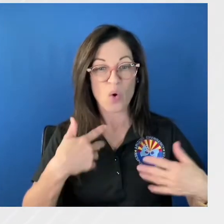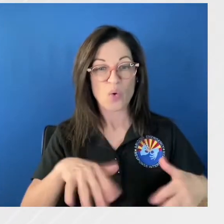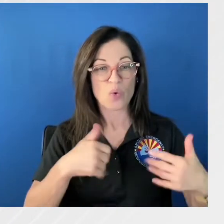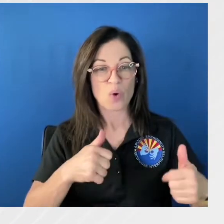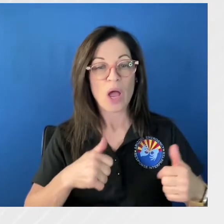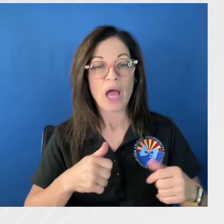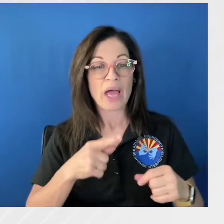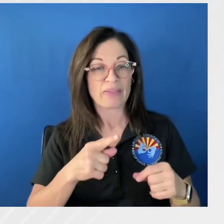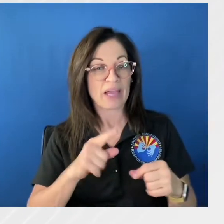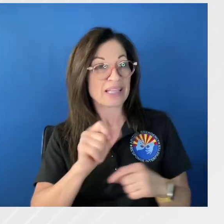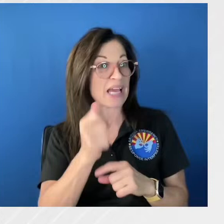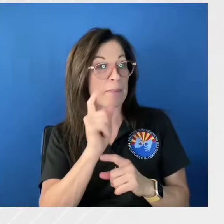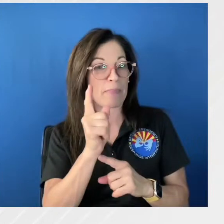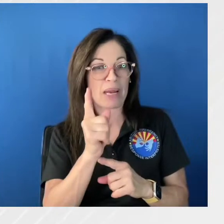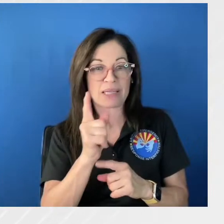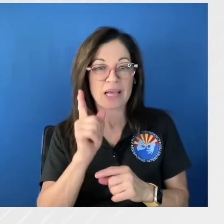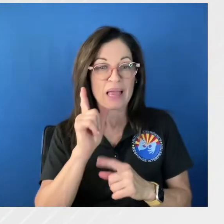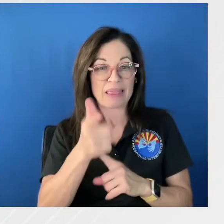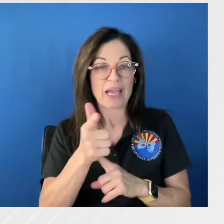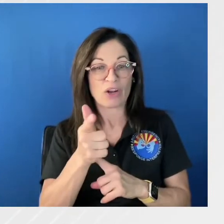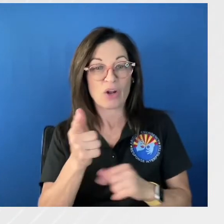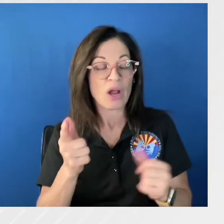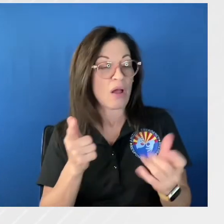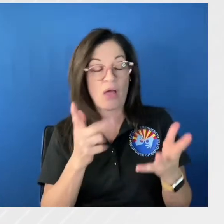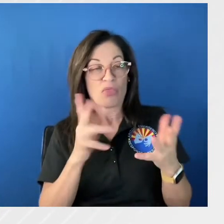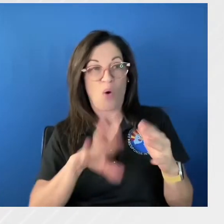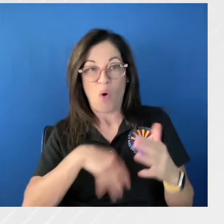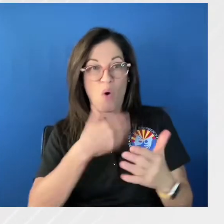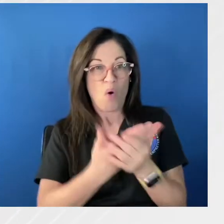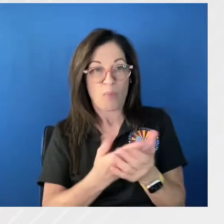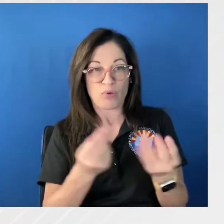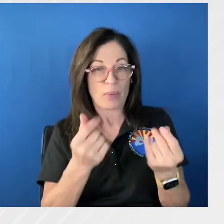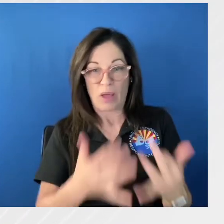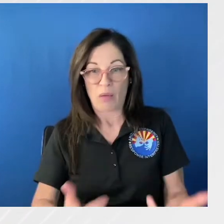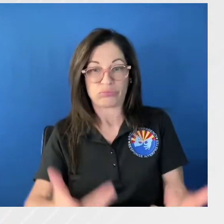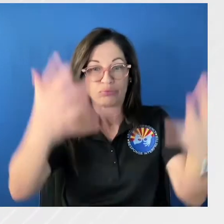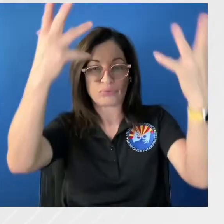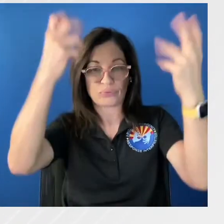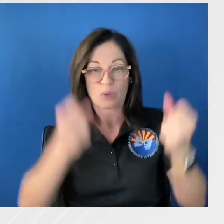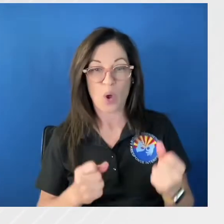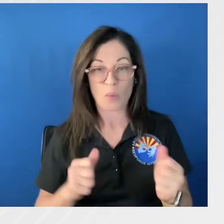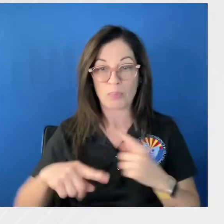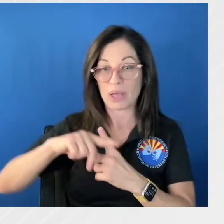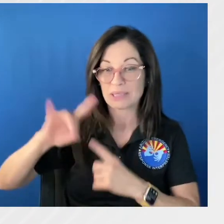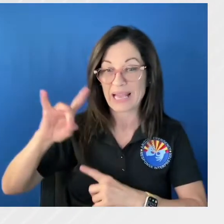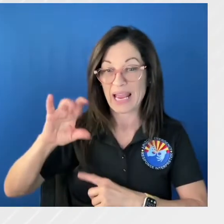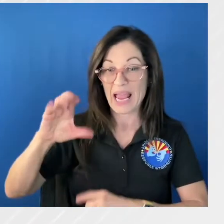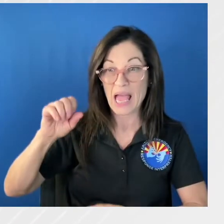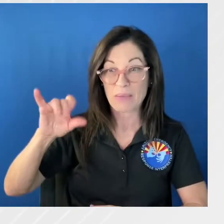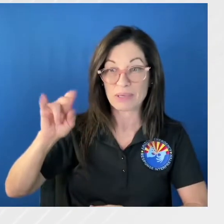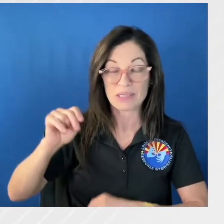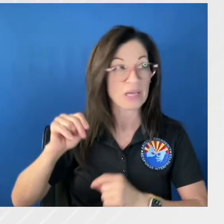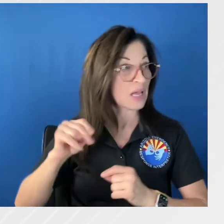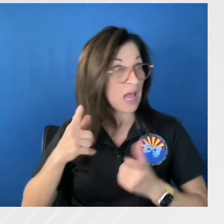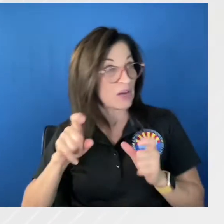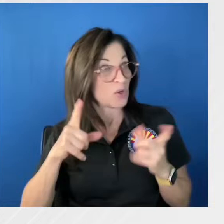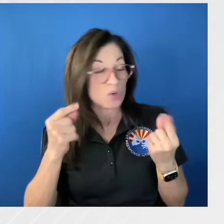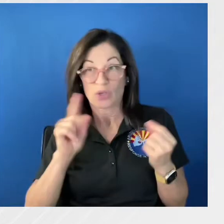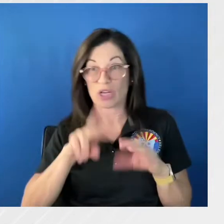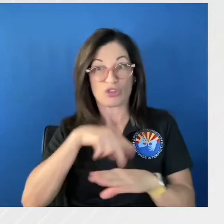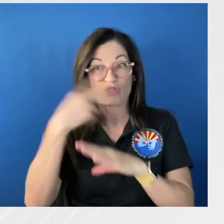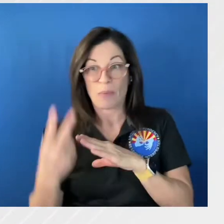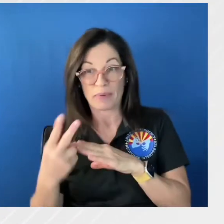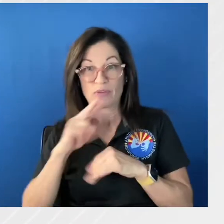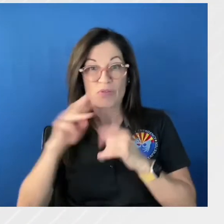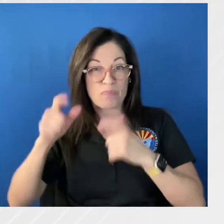engulfed. And he saves his own life by jumping into the pond. So that's the type of devastation that some of our friends and neighbors